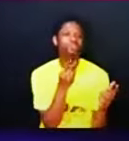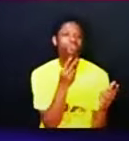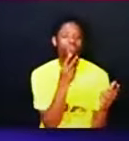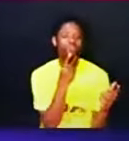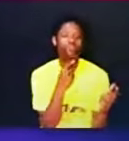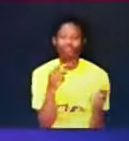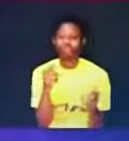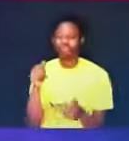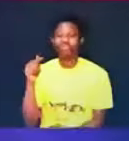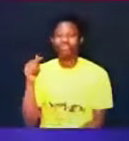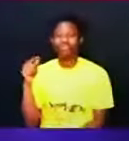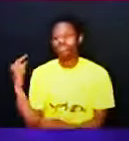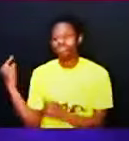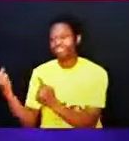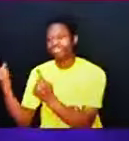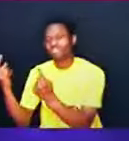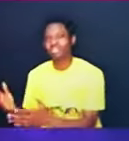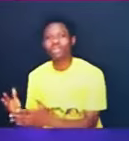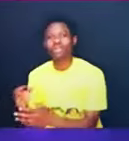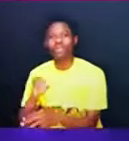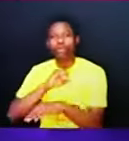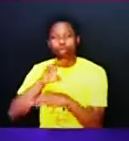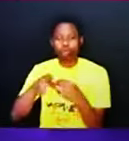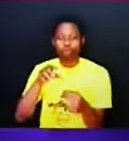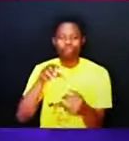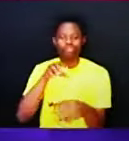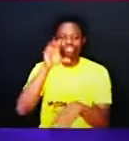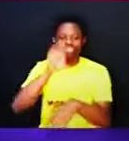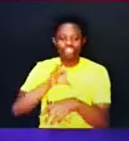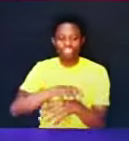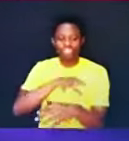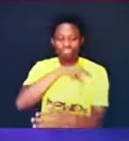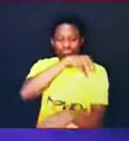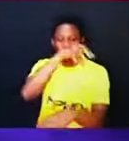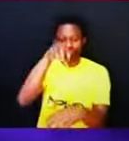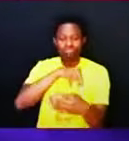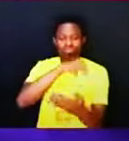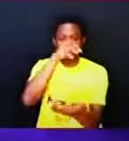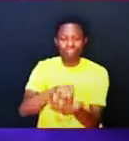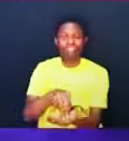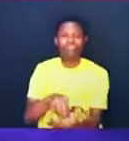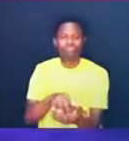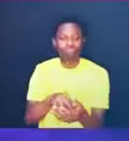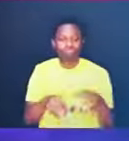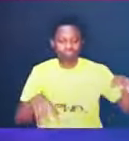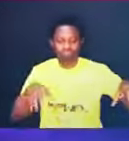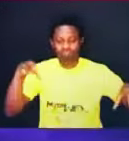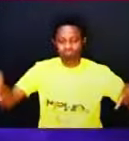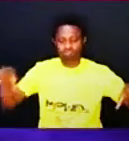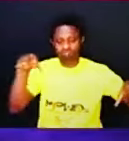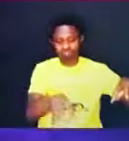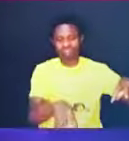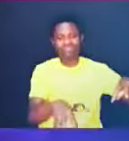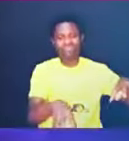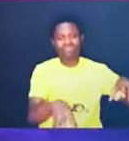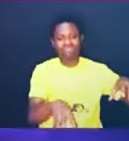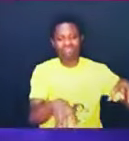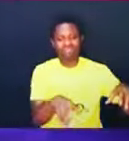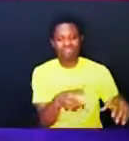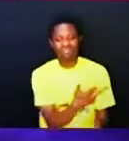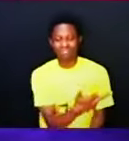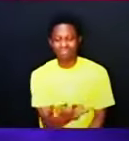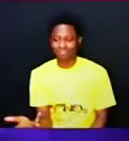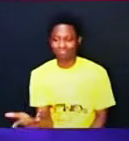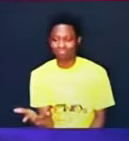Gentile, or the Church of God. Judah 4, Hila 4, and now Onyame Asaf. But